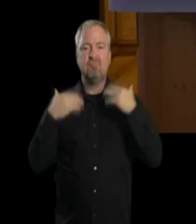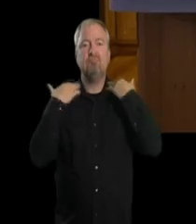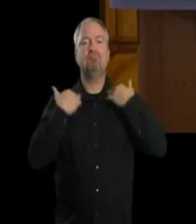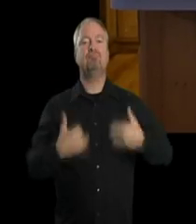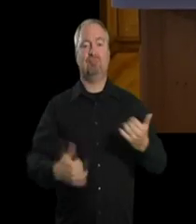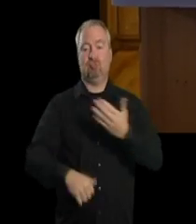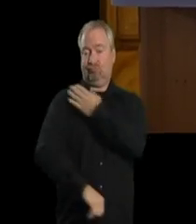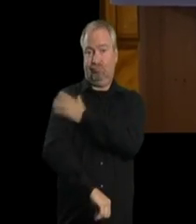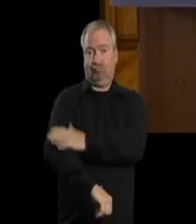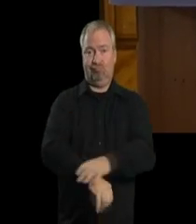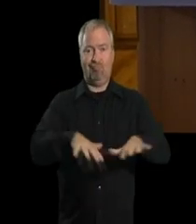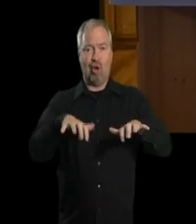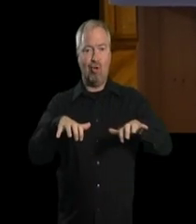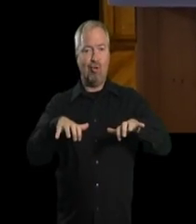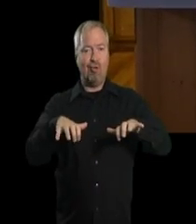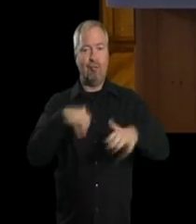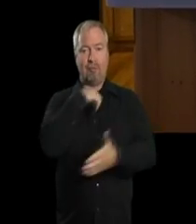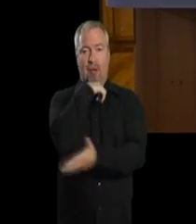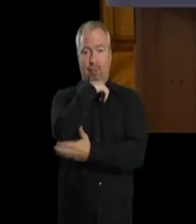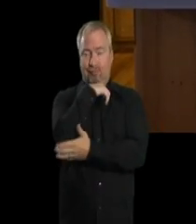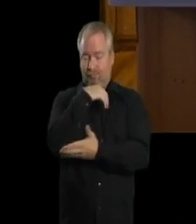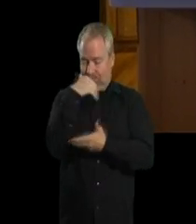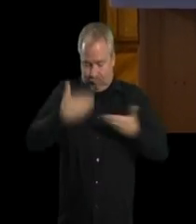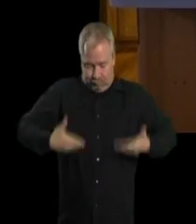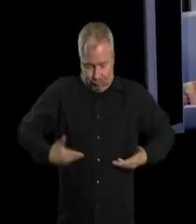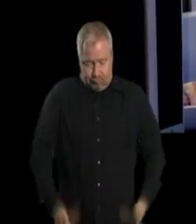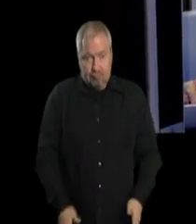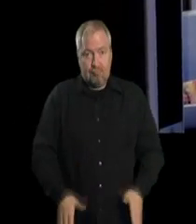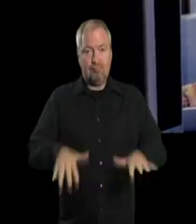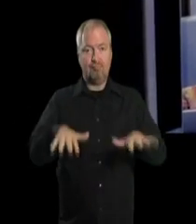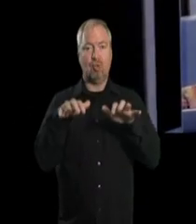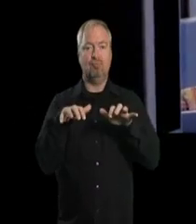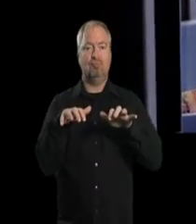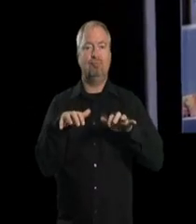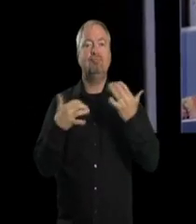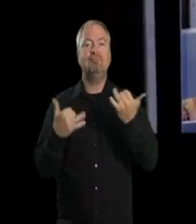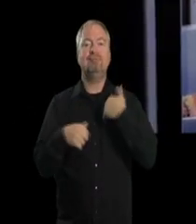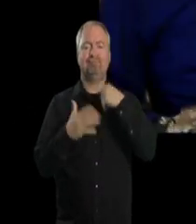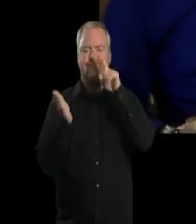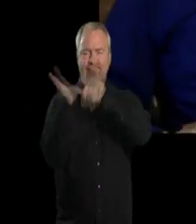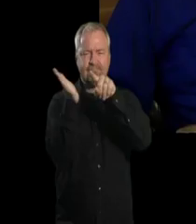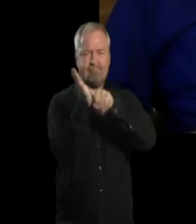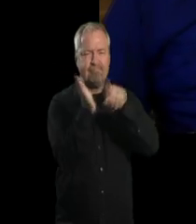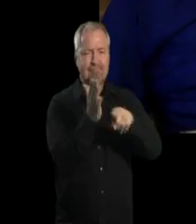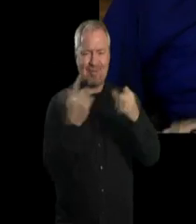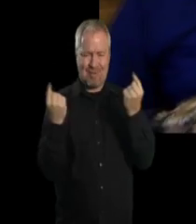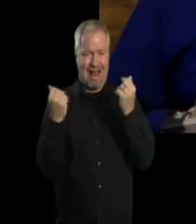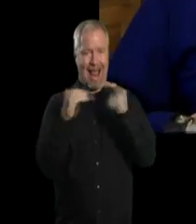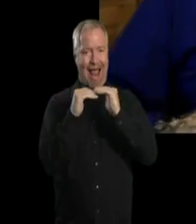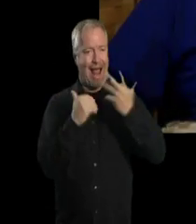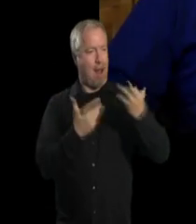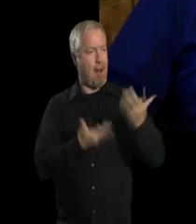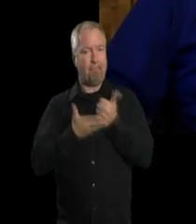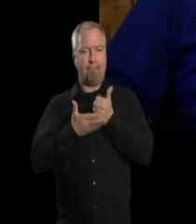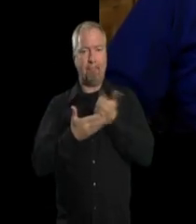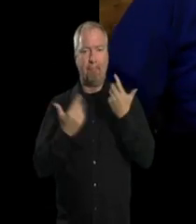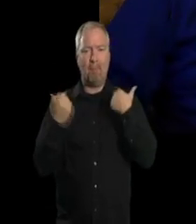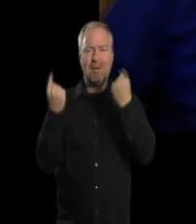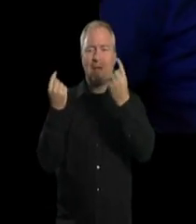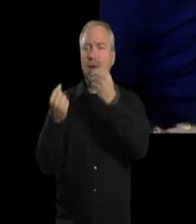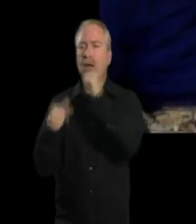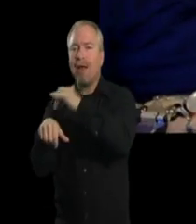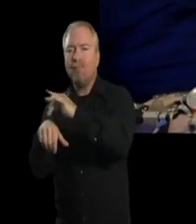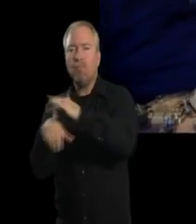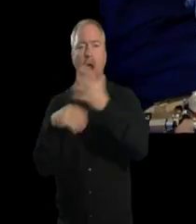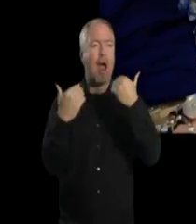My arms are essentially paralyzed from the elbows down, and so I just started researching and exploring what was available, what